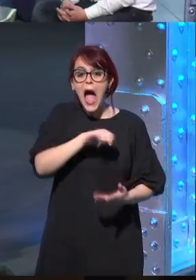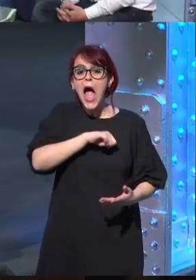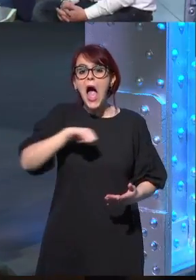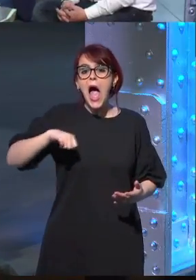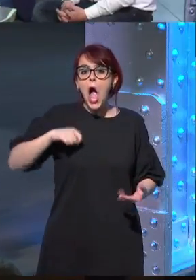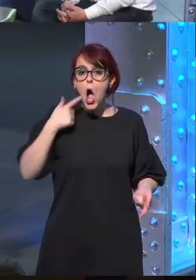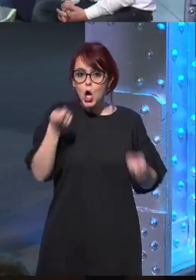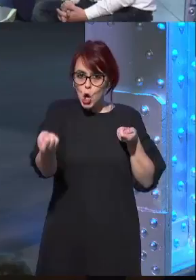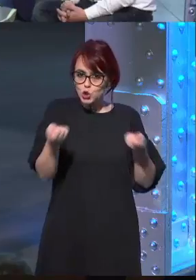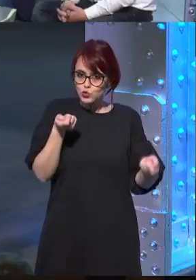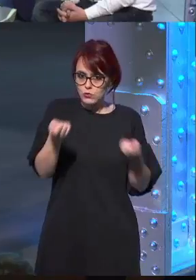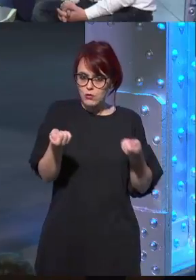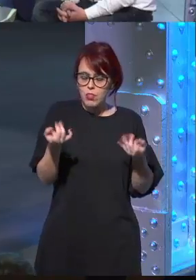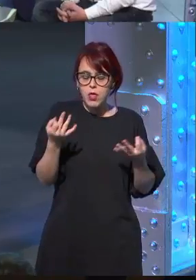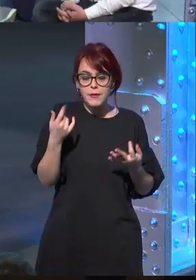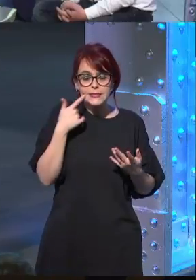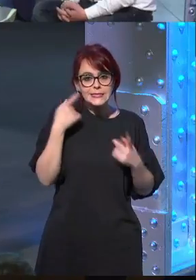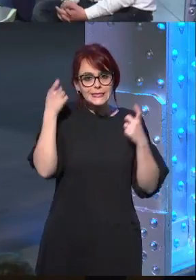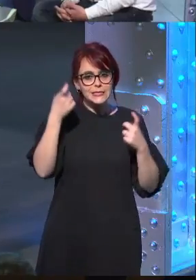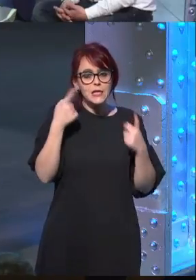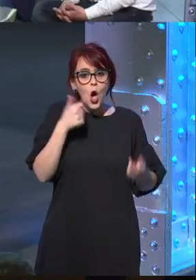but we are